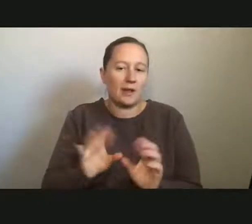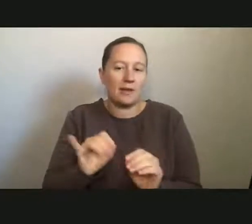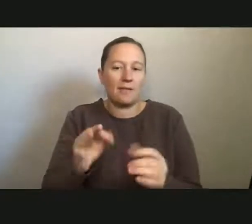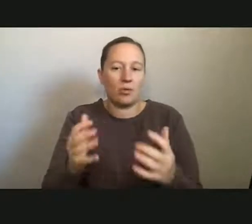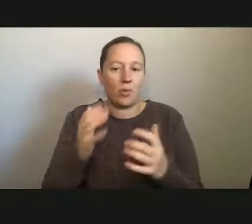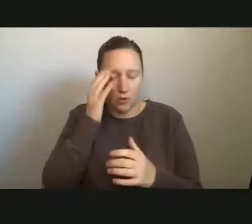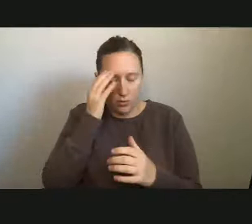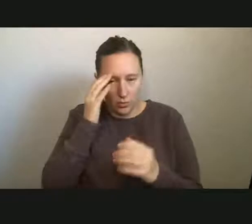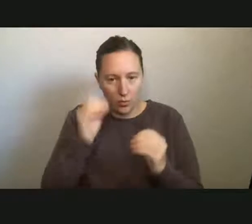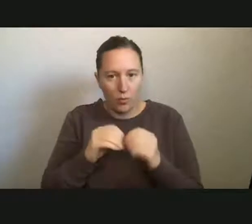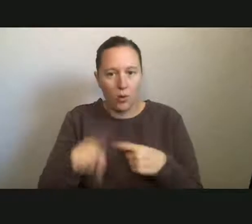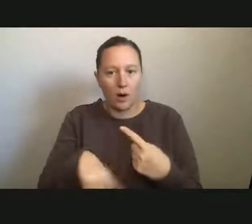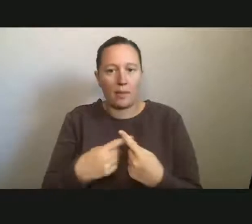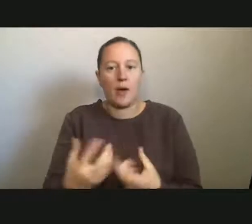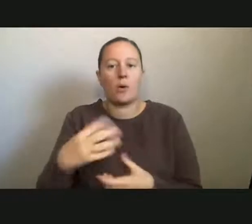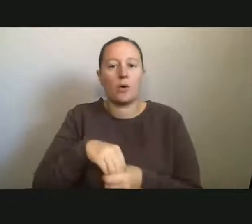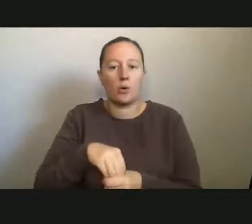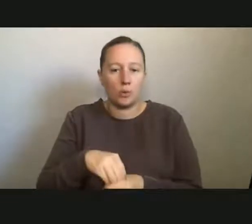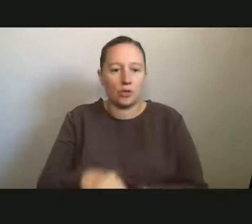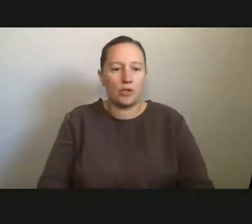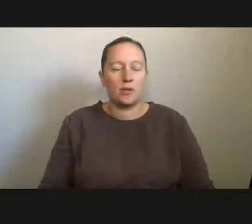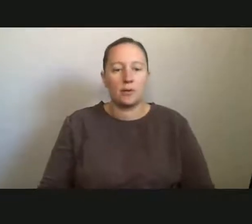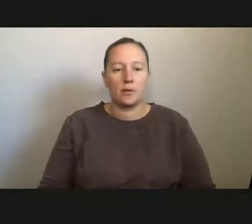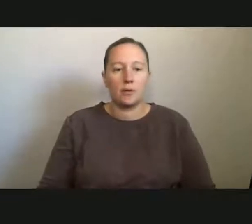about inclusions.